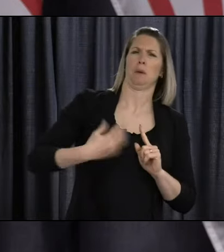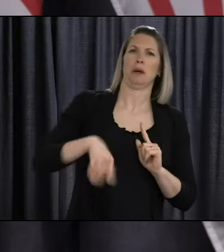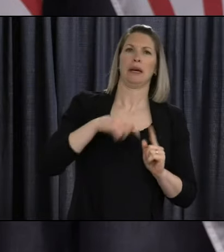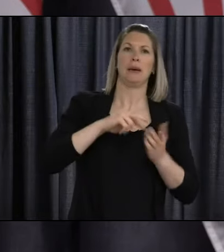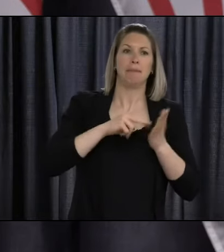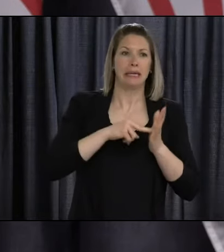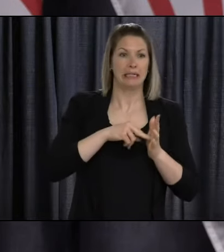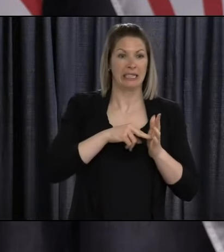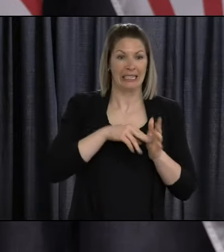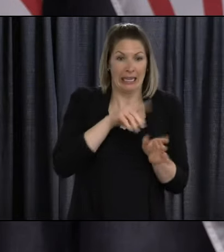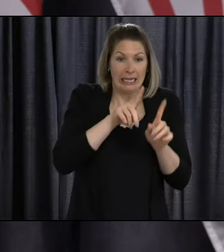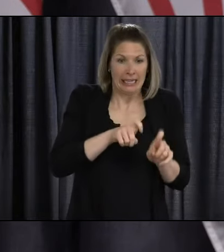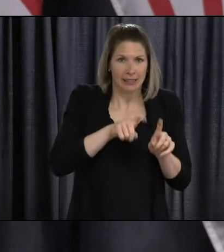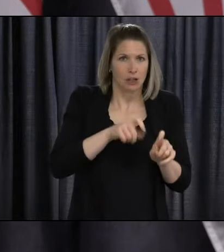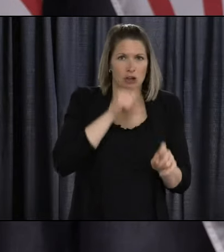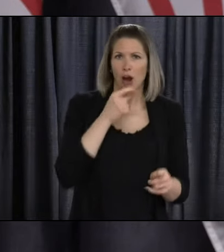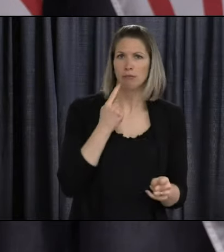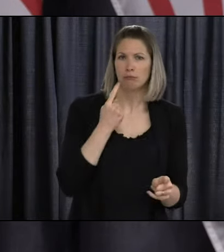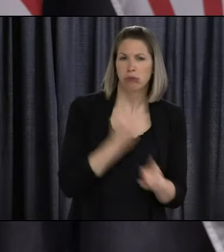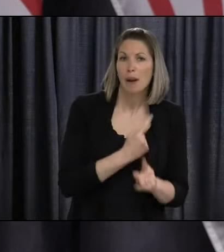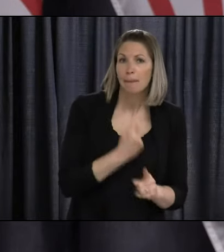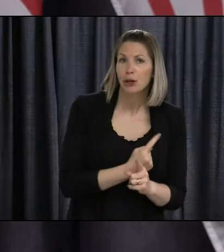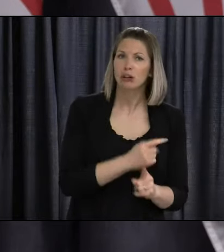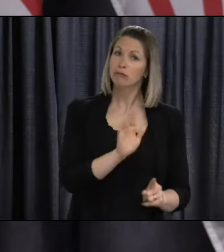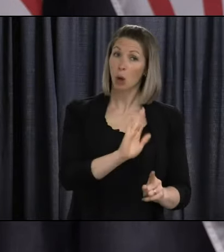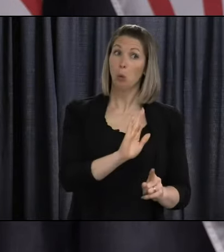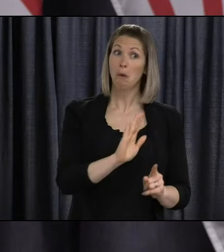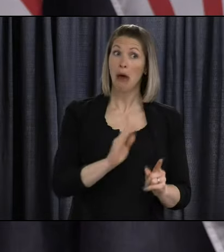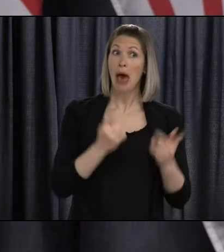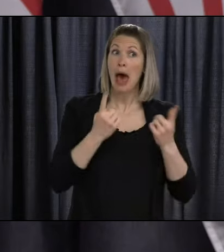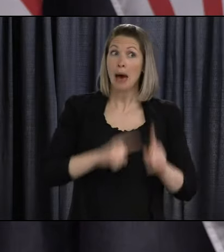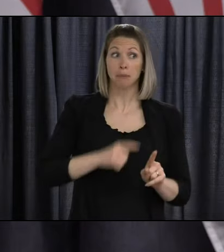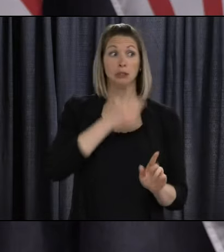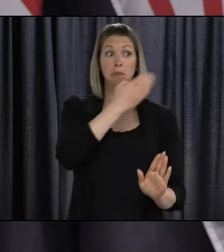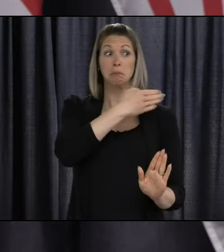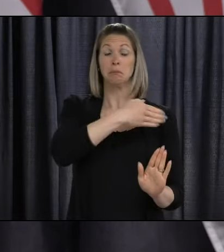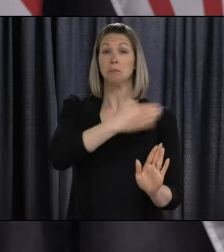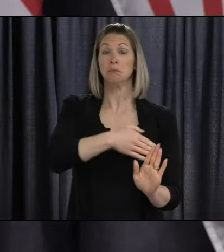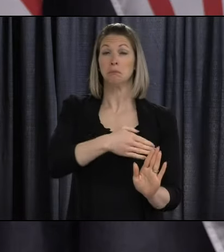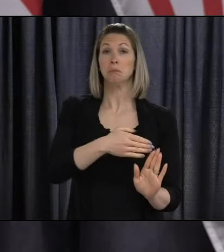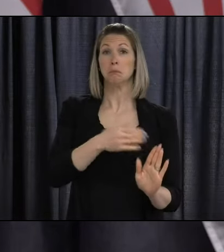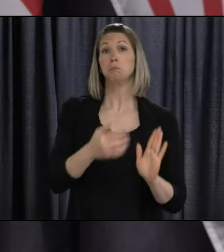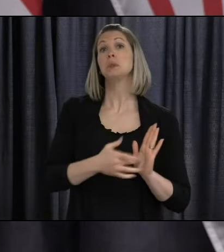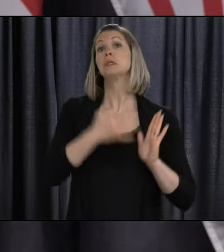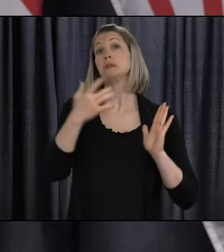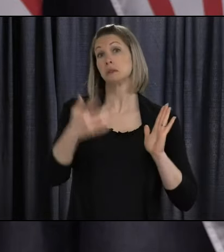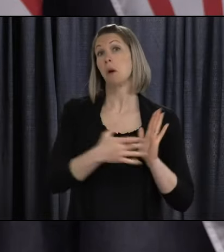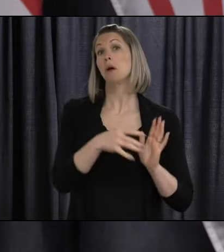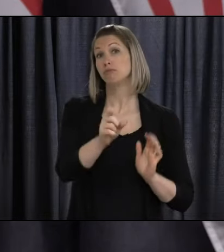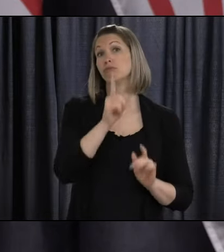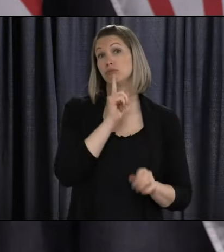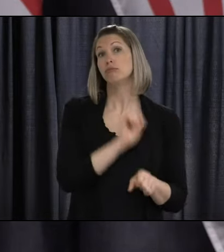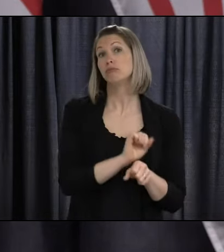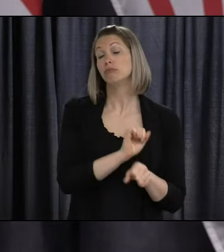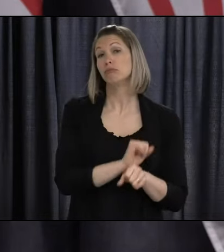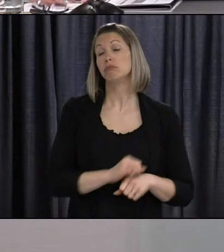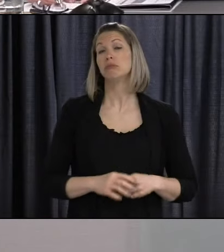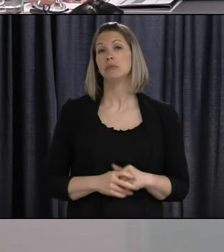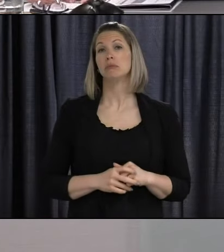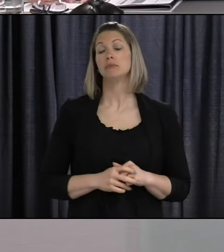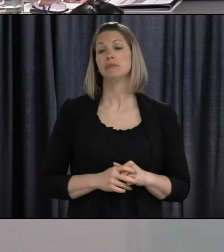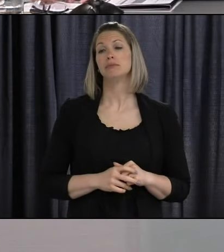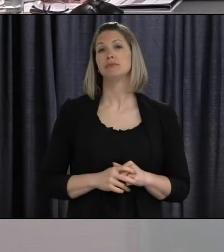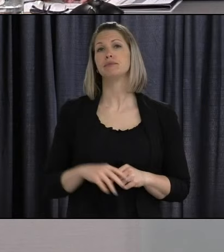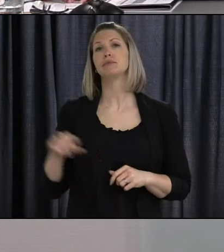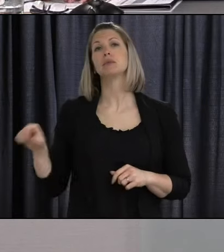test is inaccurate. It is just something that we see from time to time with these types of tests. And on a different subject